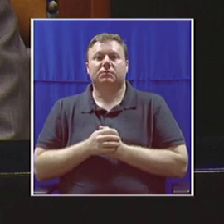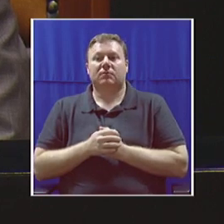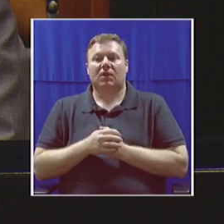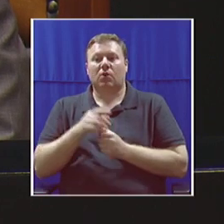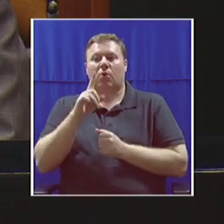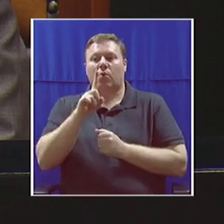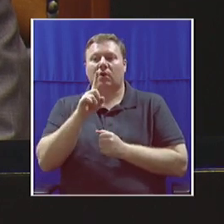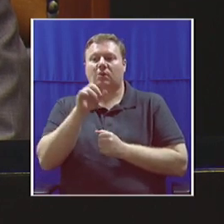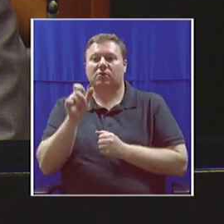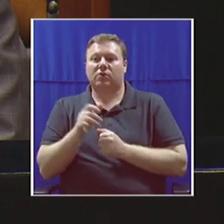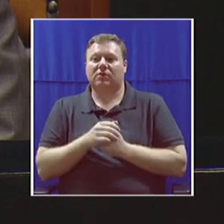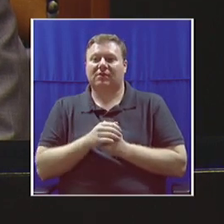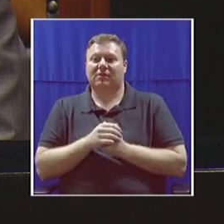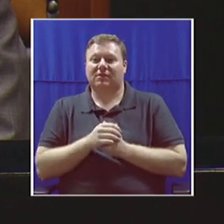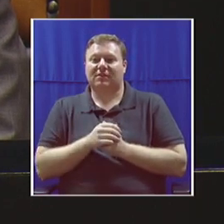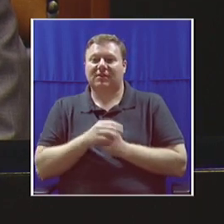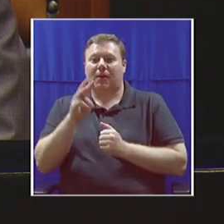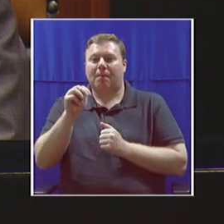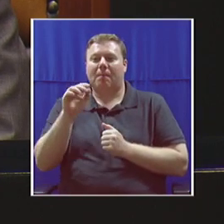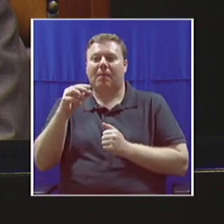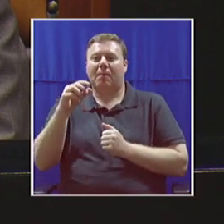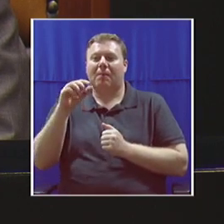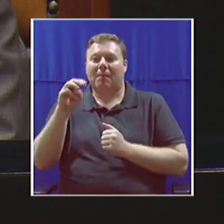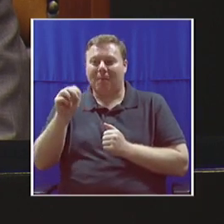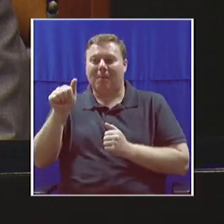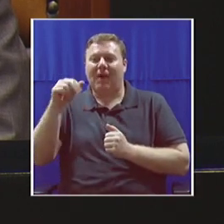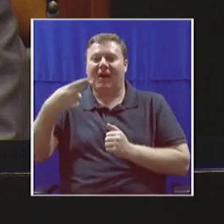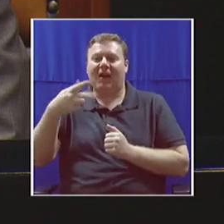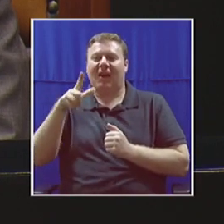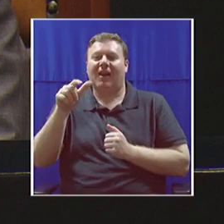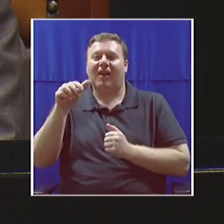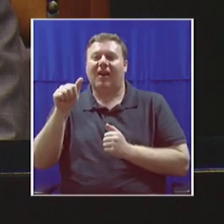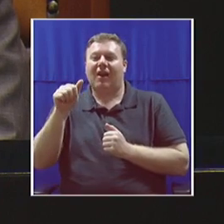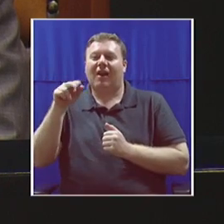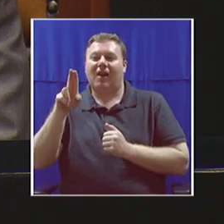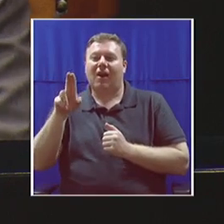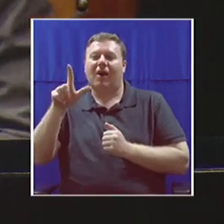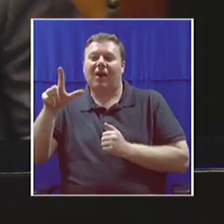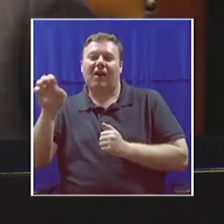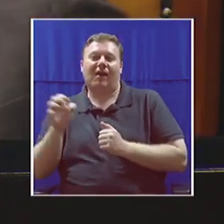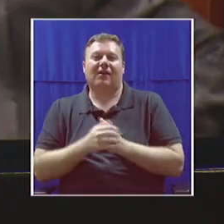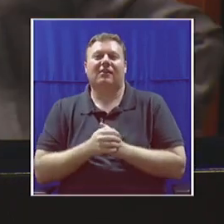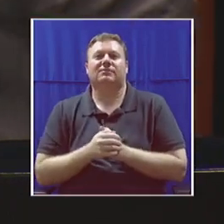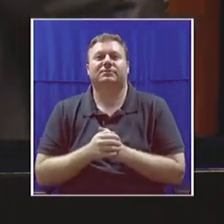been asked by The Honorable mashi to the Minister of Mineral Resources and energy The Honorable